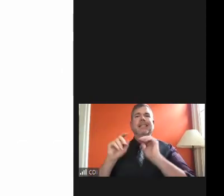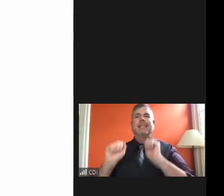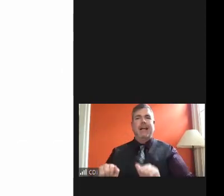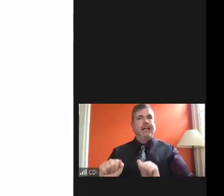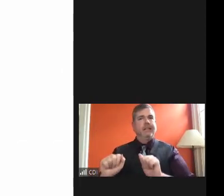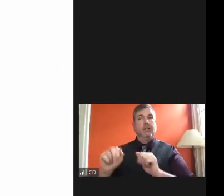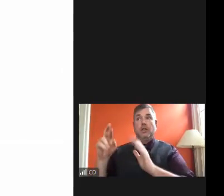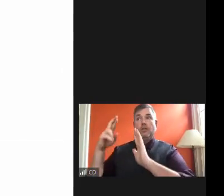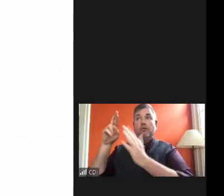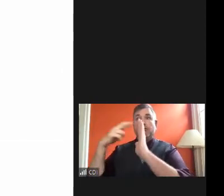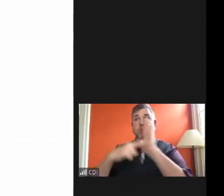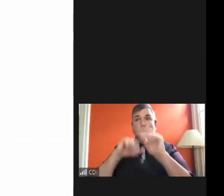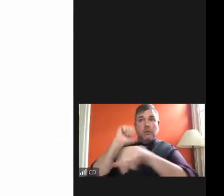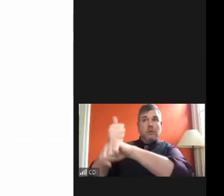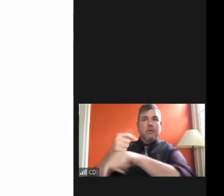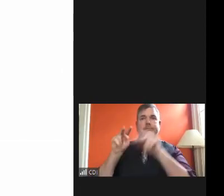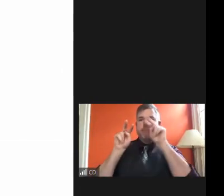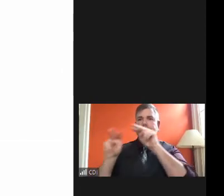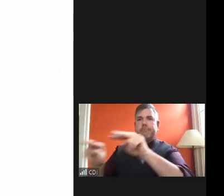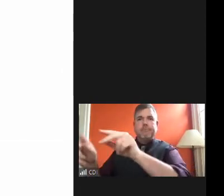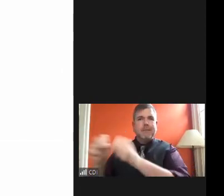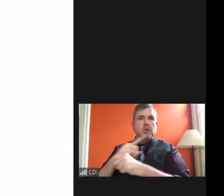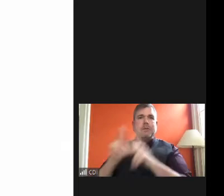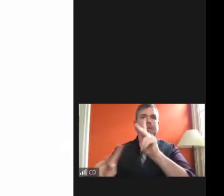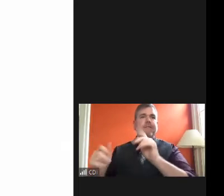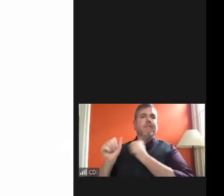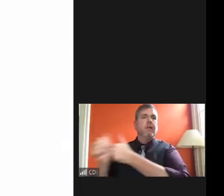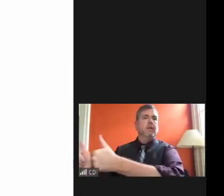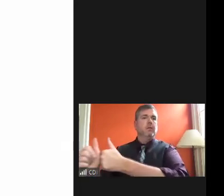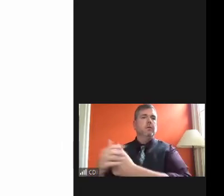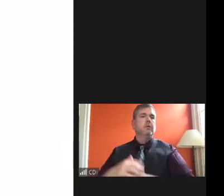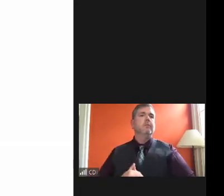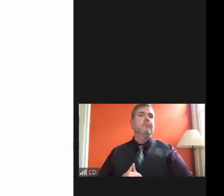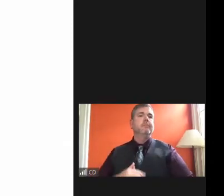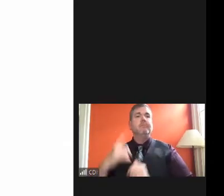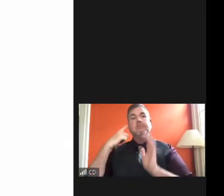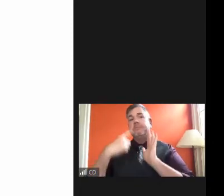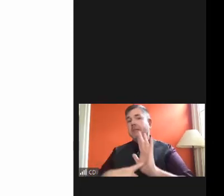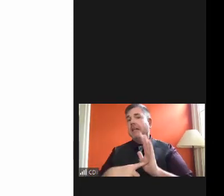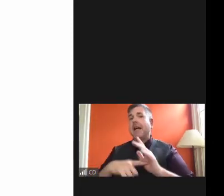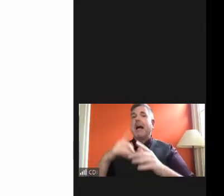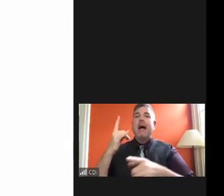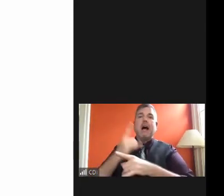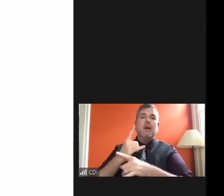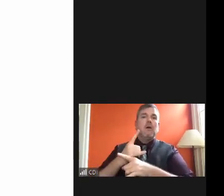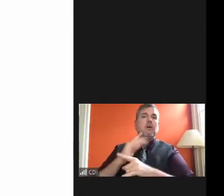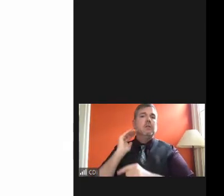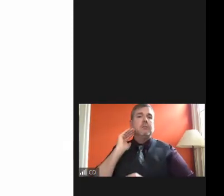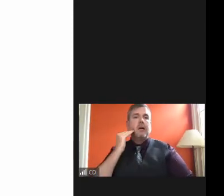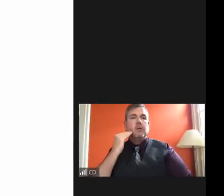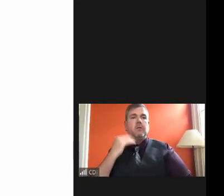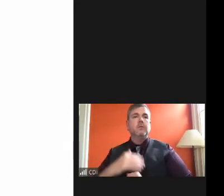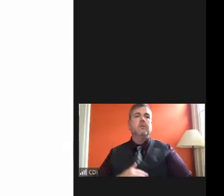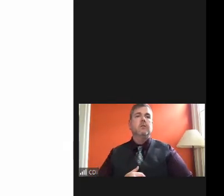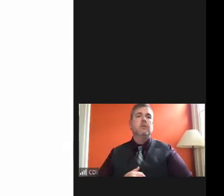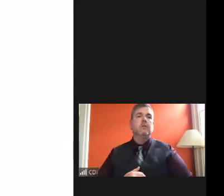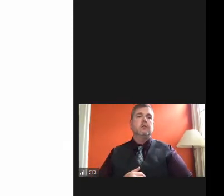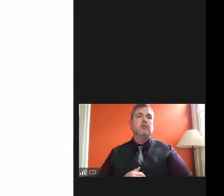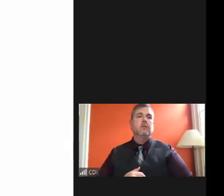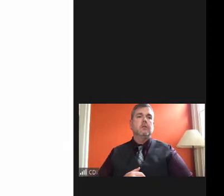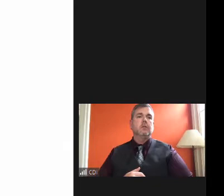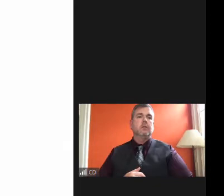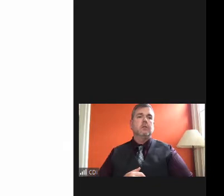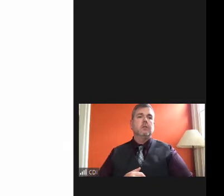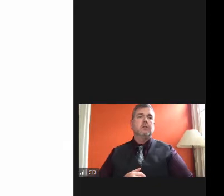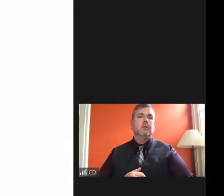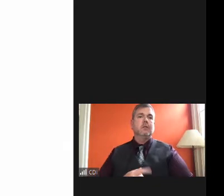license, for example, or even fine a business that's not adhering to the standards established for the shelter in place, such as